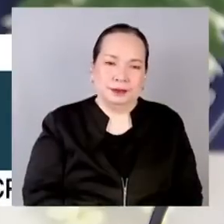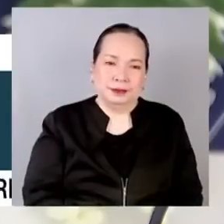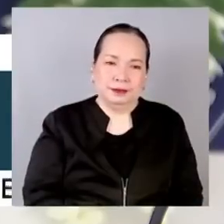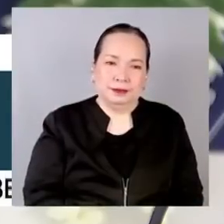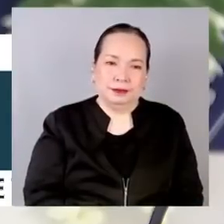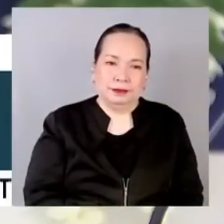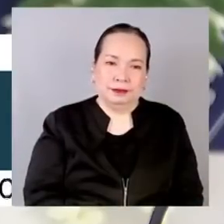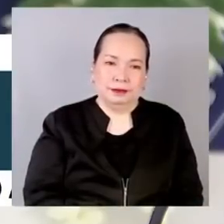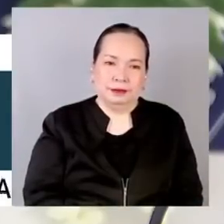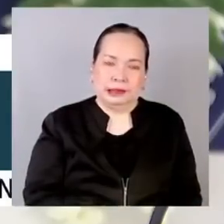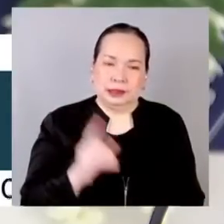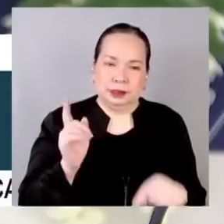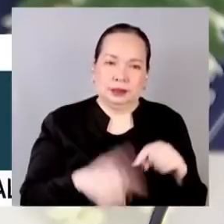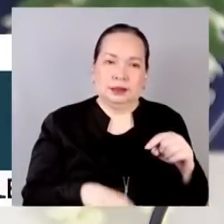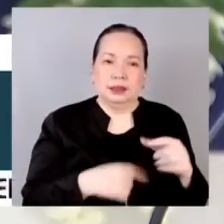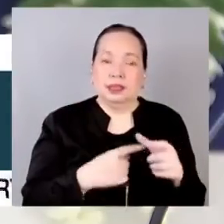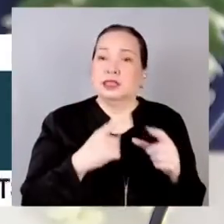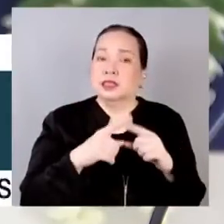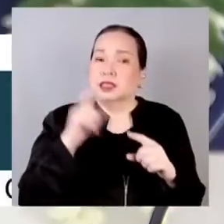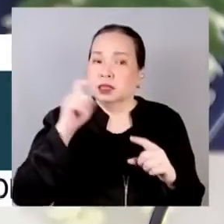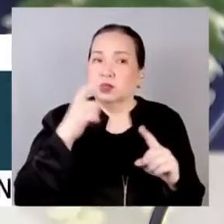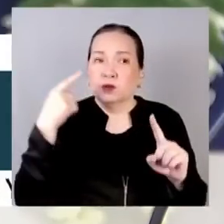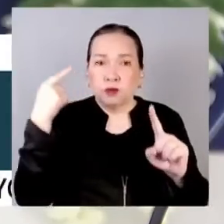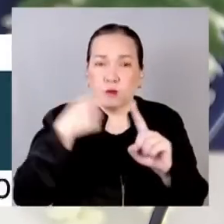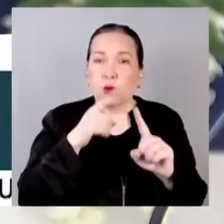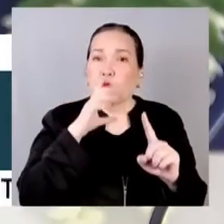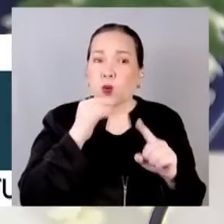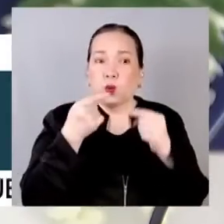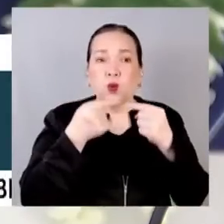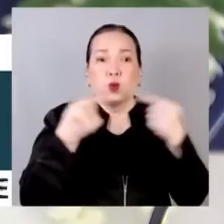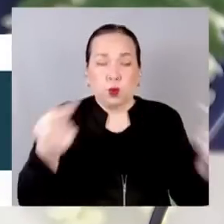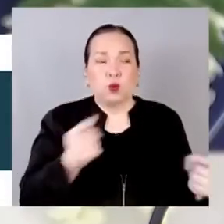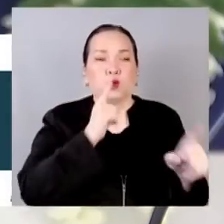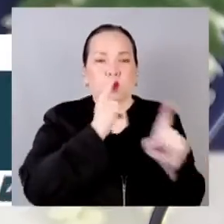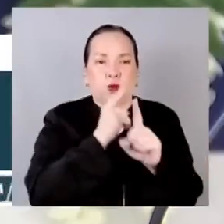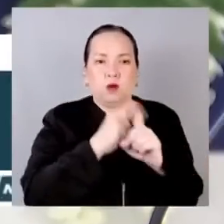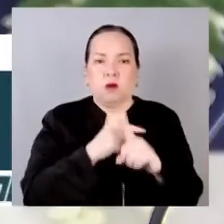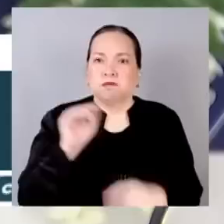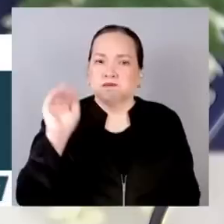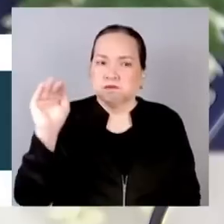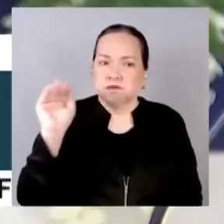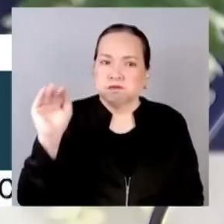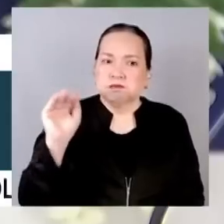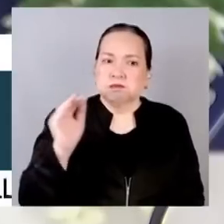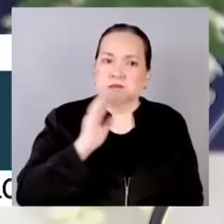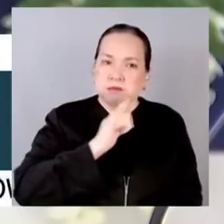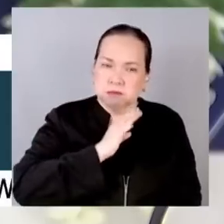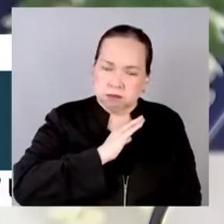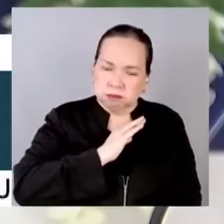Focus on the real enemy. Let me call the attention also of our kind SILG,